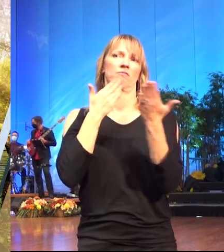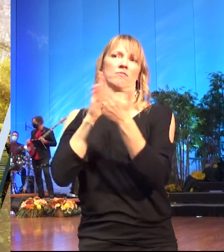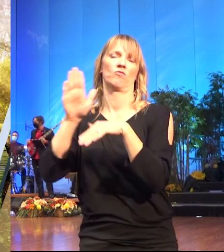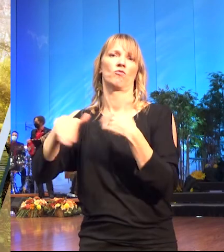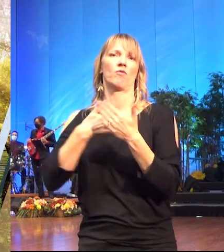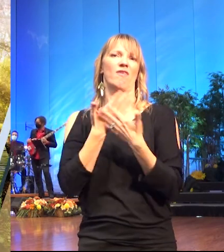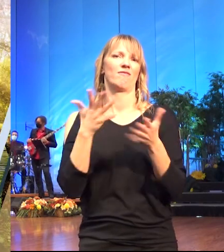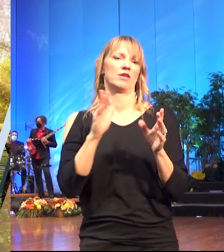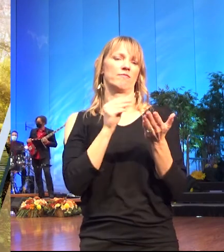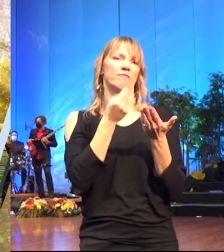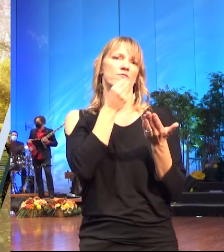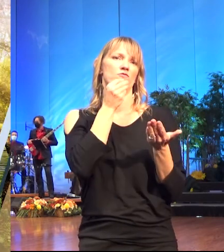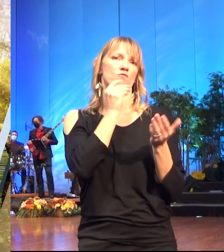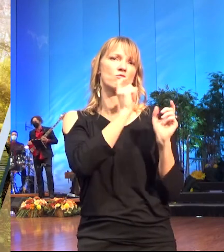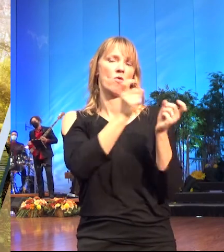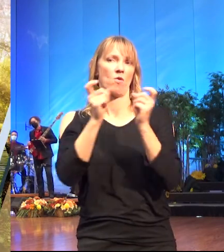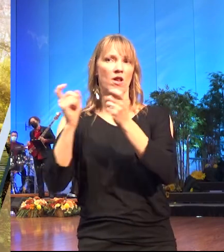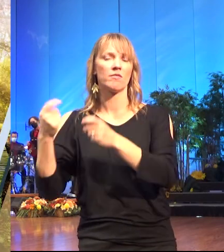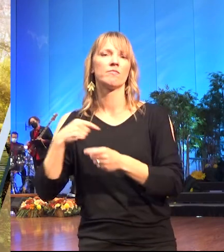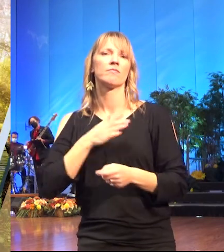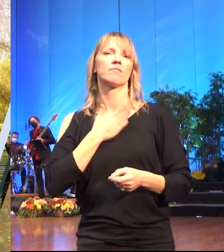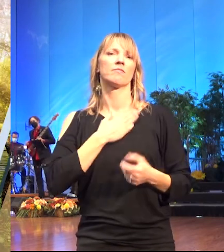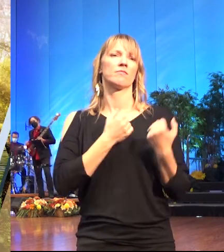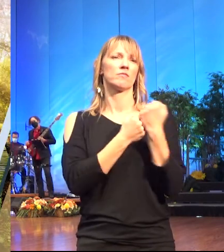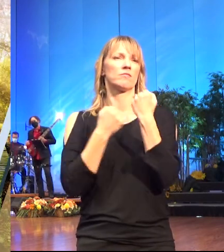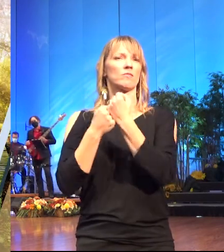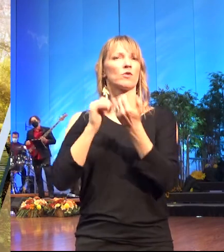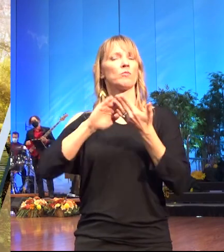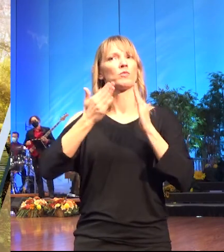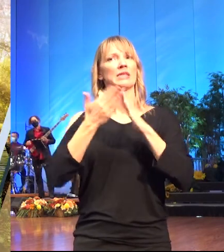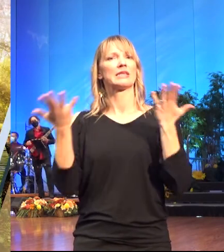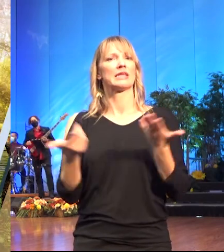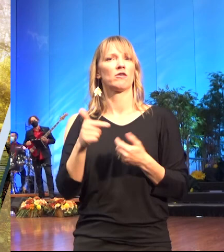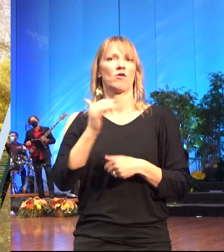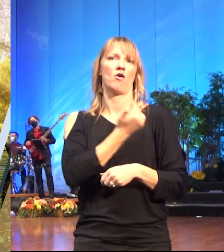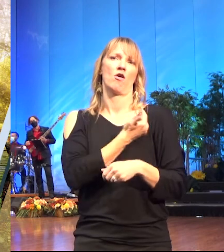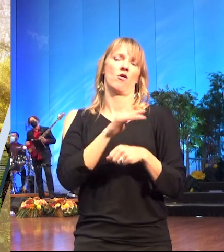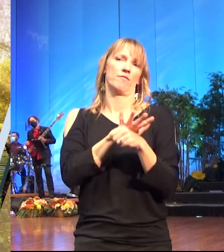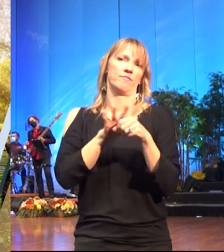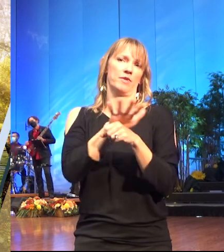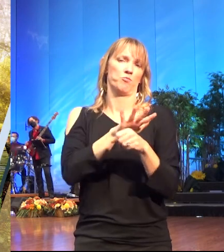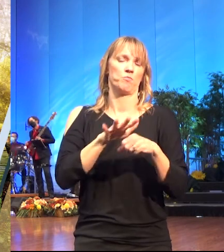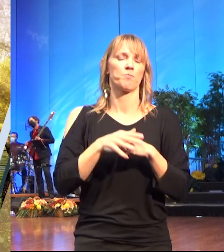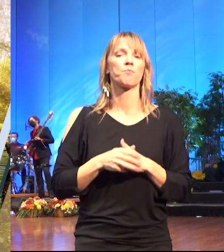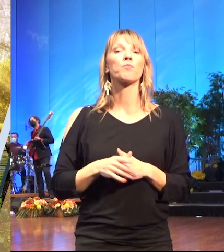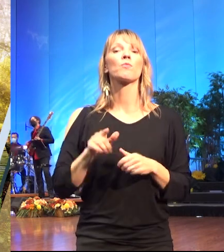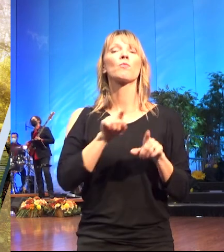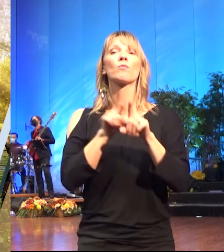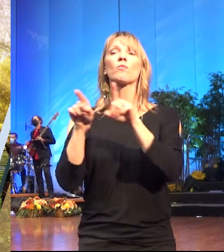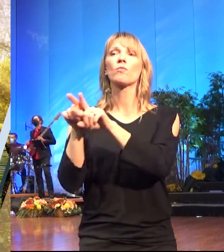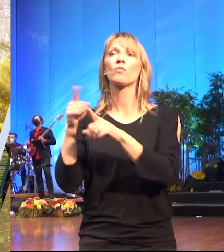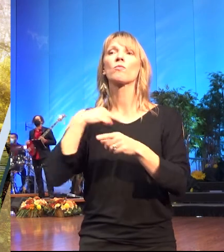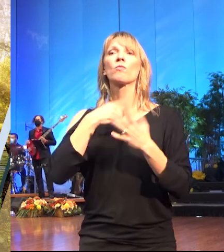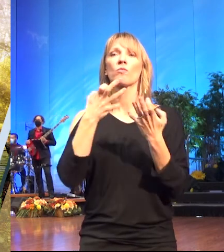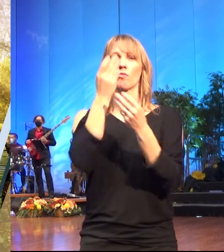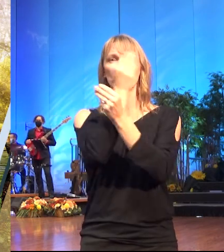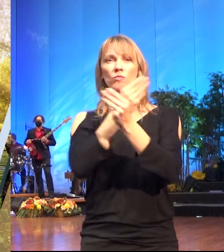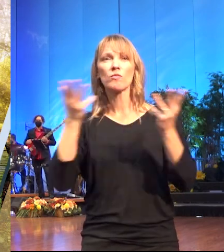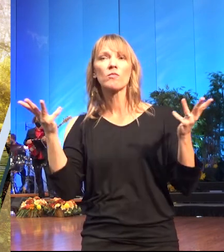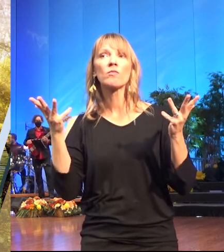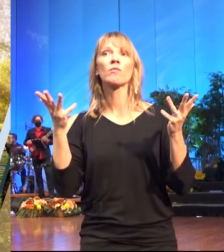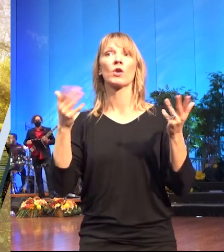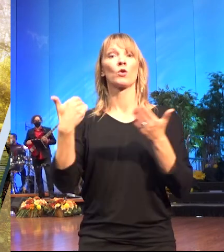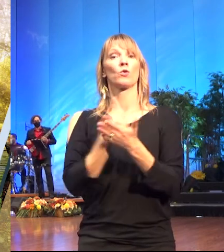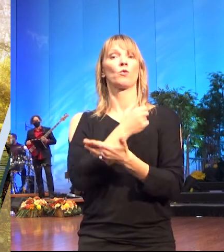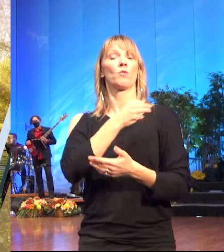member class is happening today. I'm looking at Reverend Zamira here. She's having a class right at 11:30 over in the community center in room D.